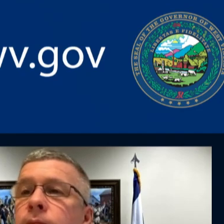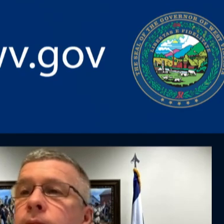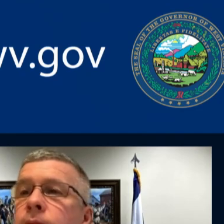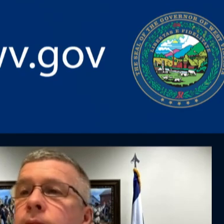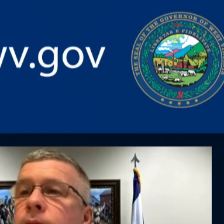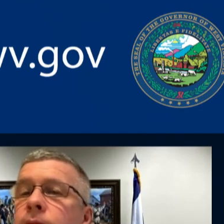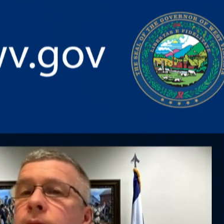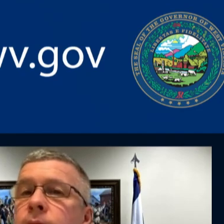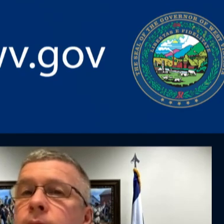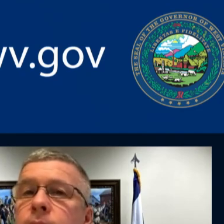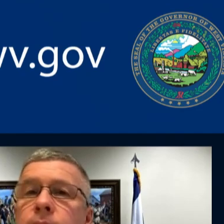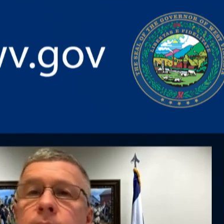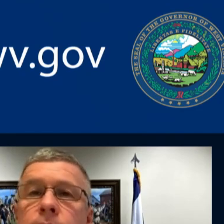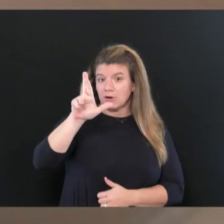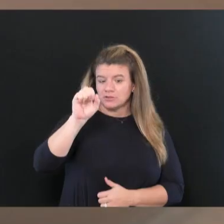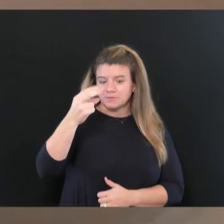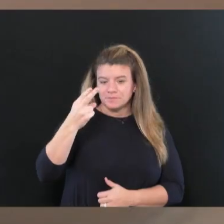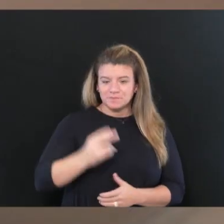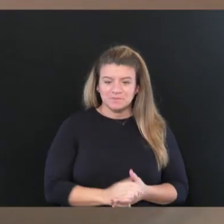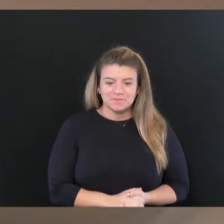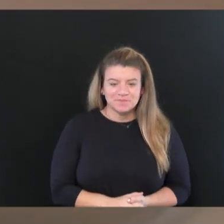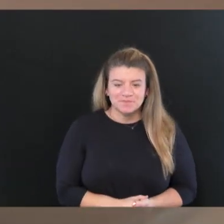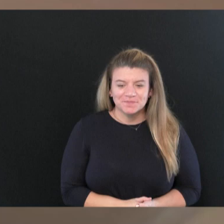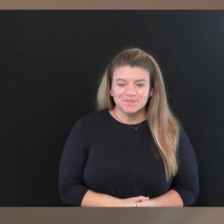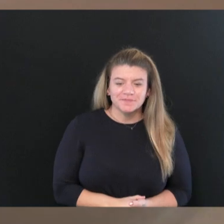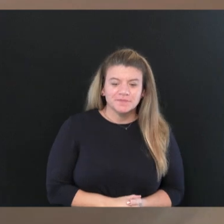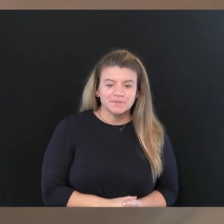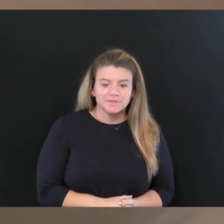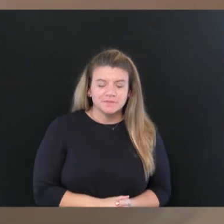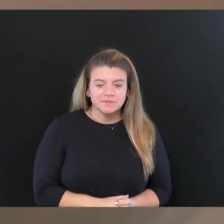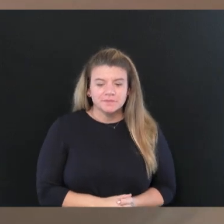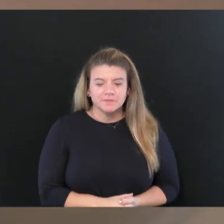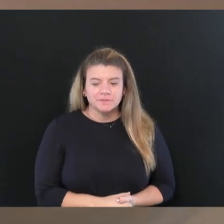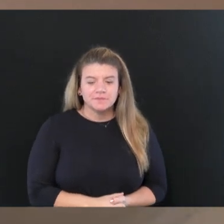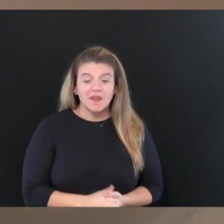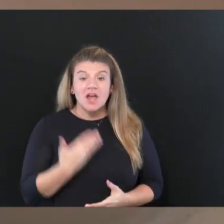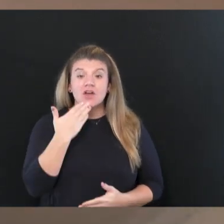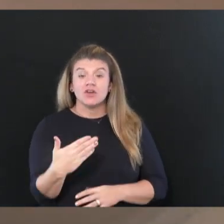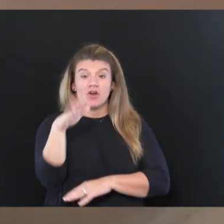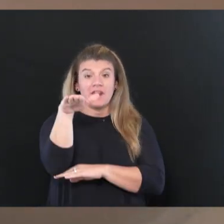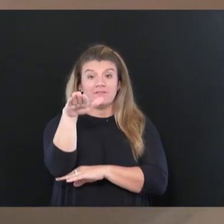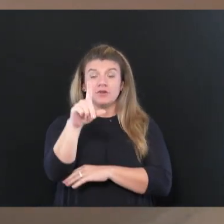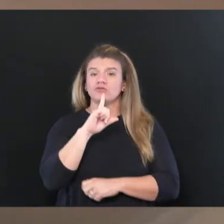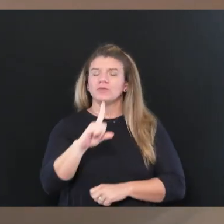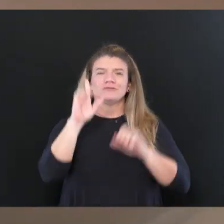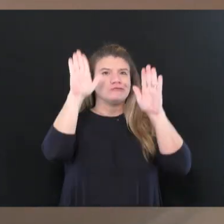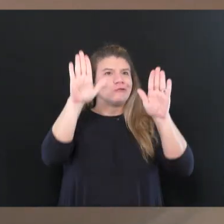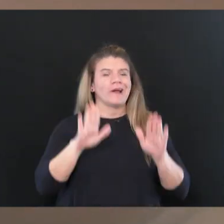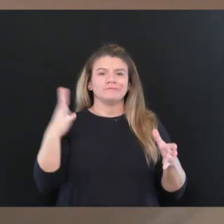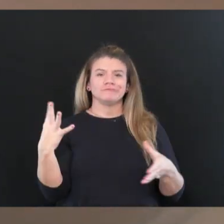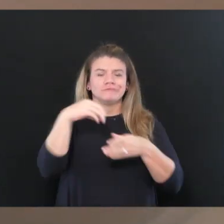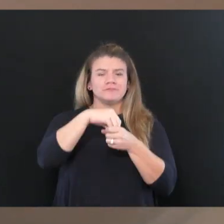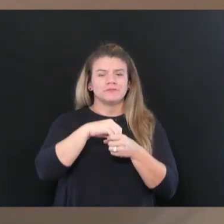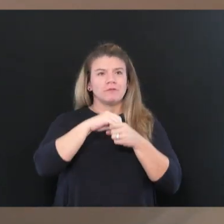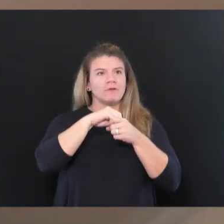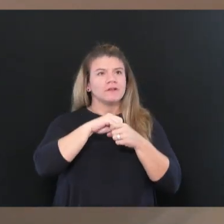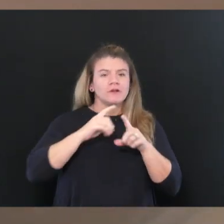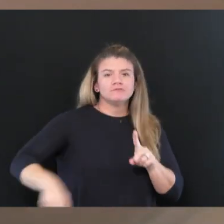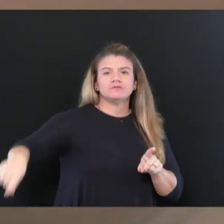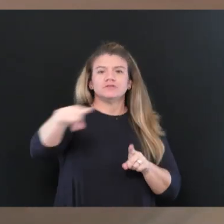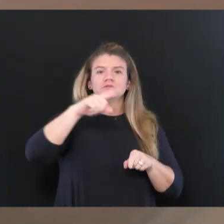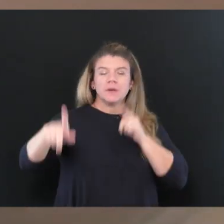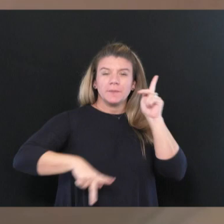czar. Well, good afternoon. It's always great to be with good people of West